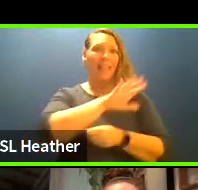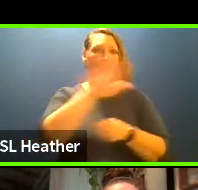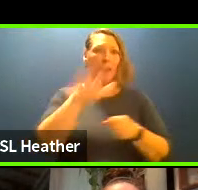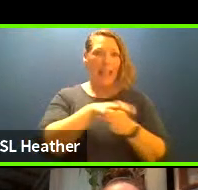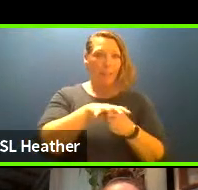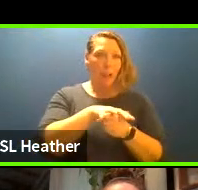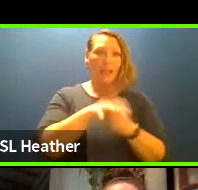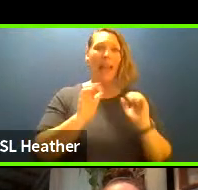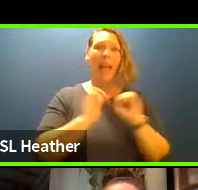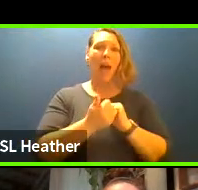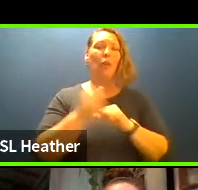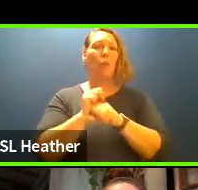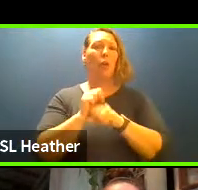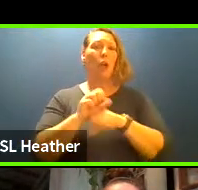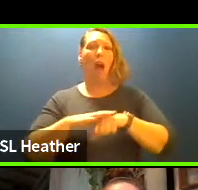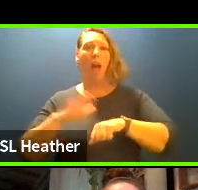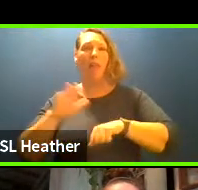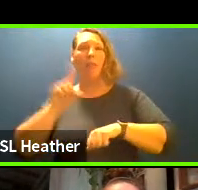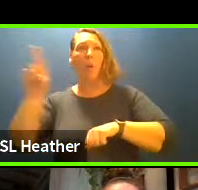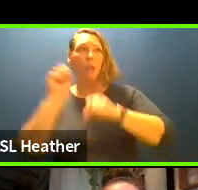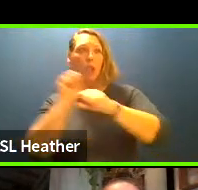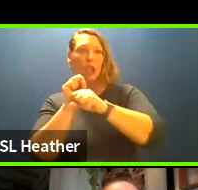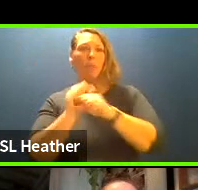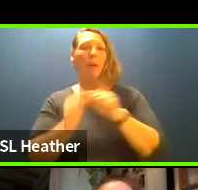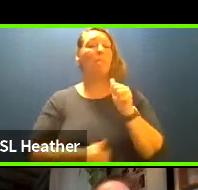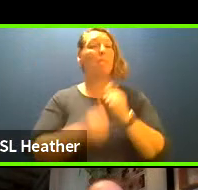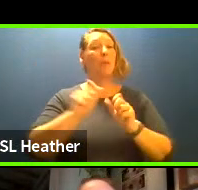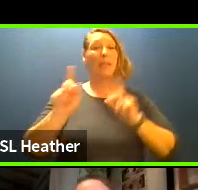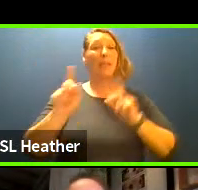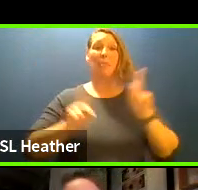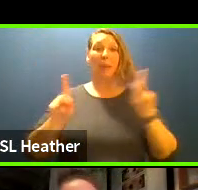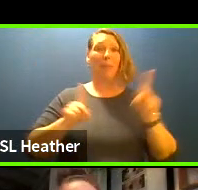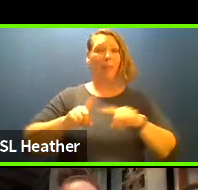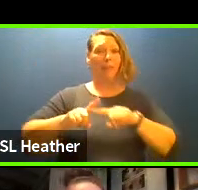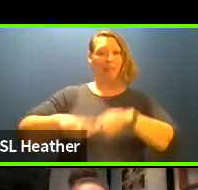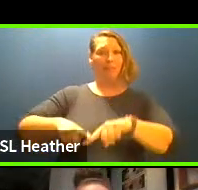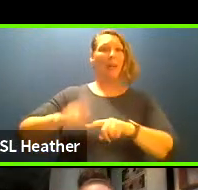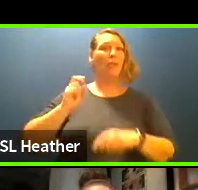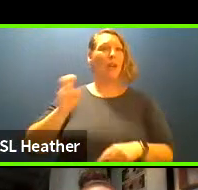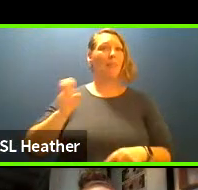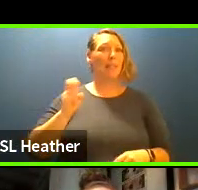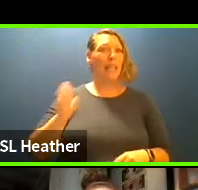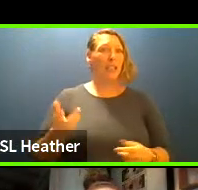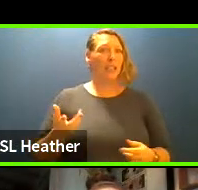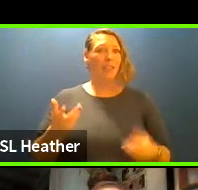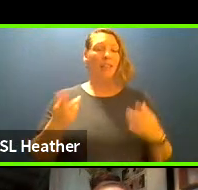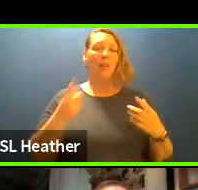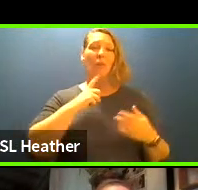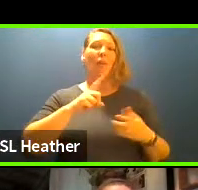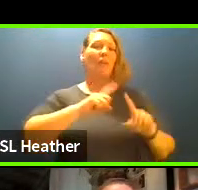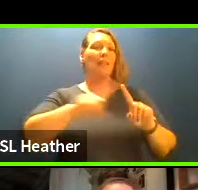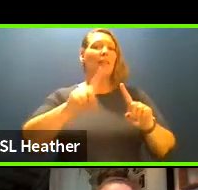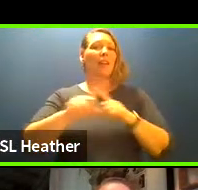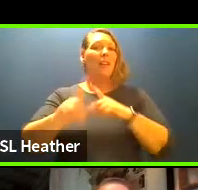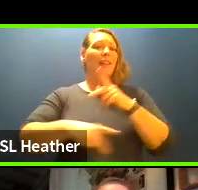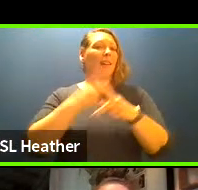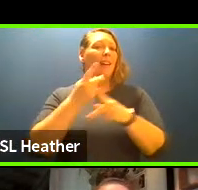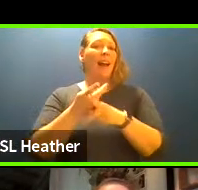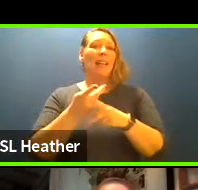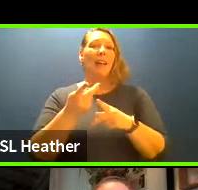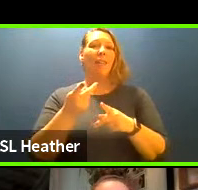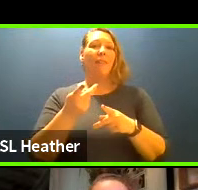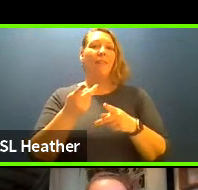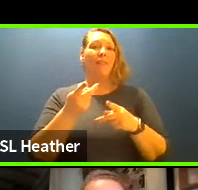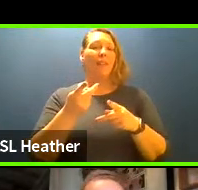get them working on the jobs? These people are most transit dependent. All those kind of